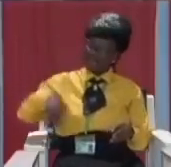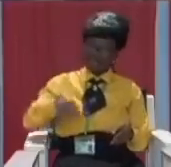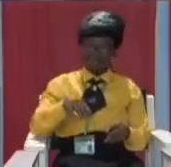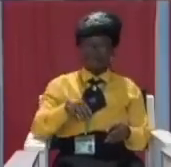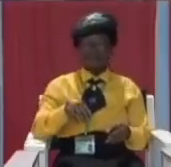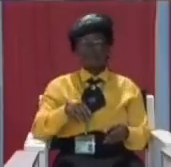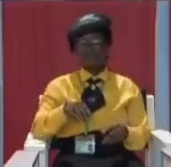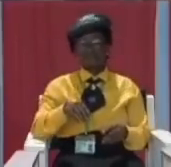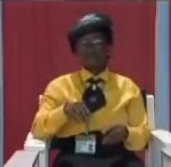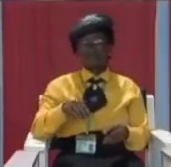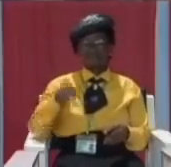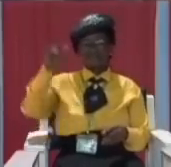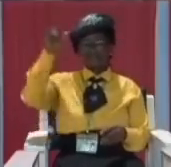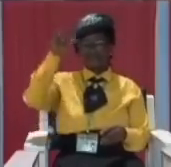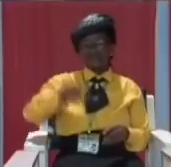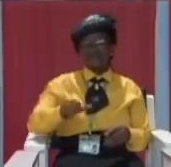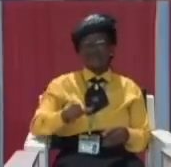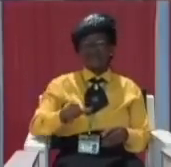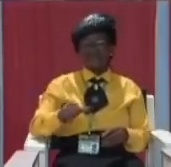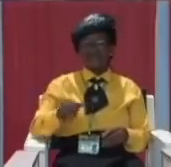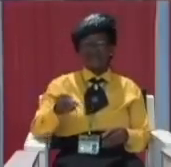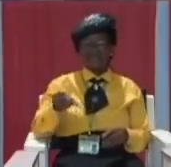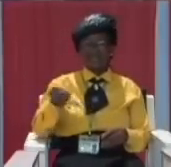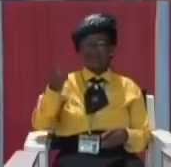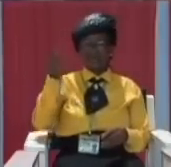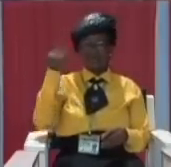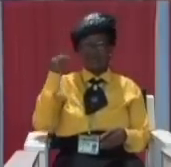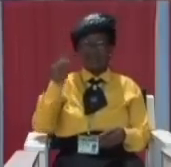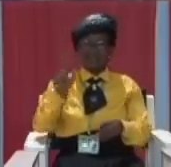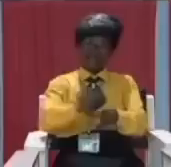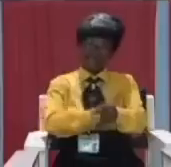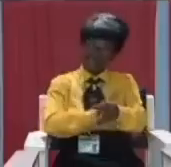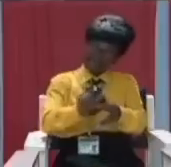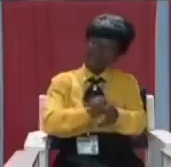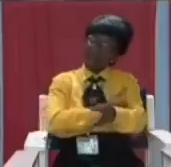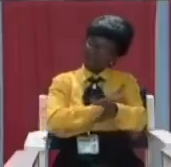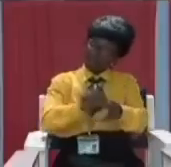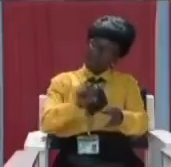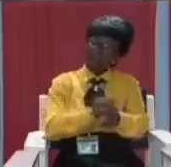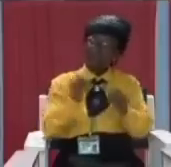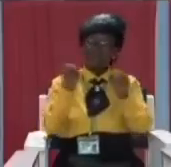They were laboring without anything to show for it.